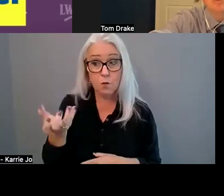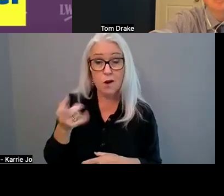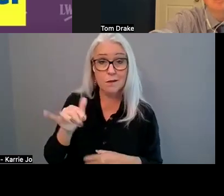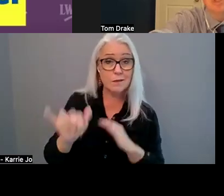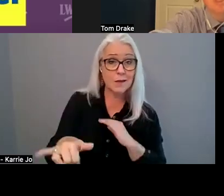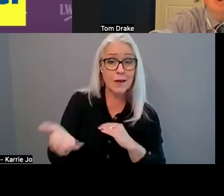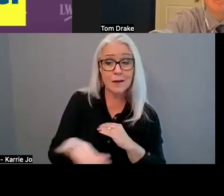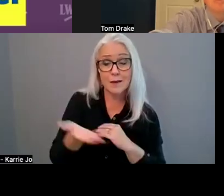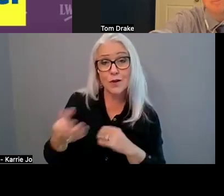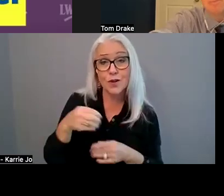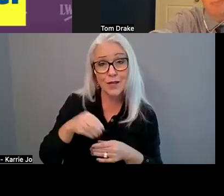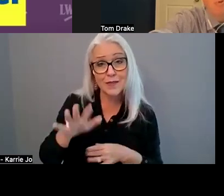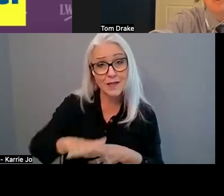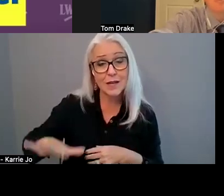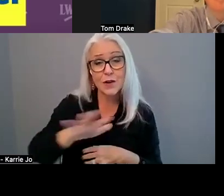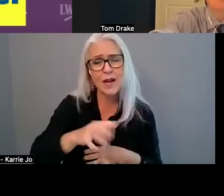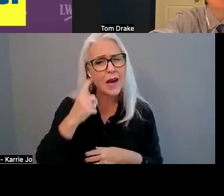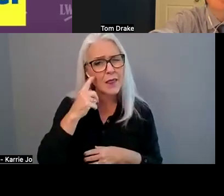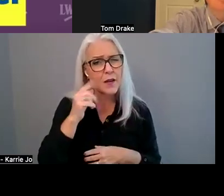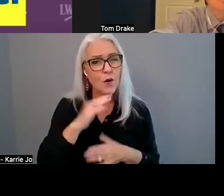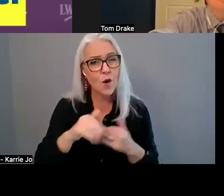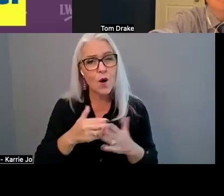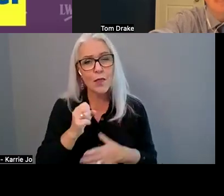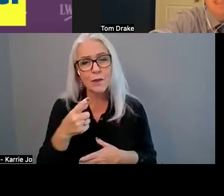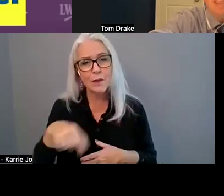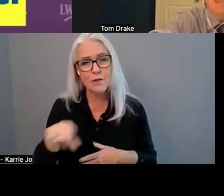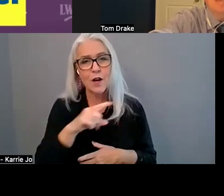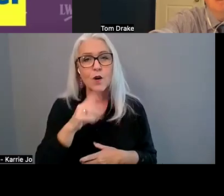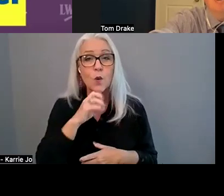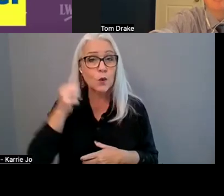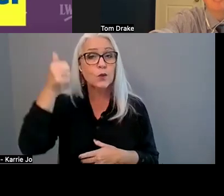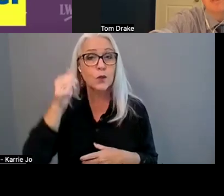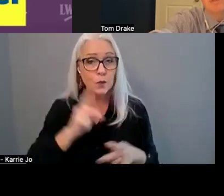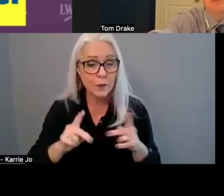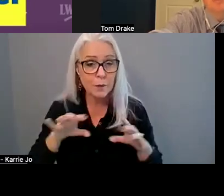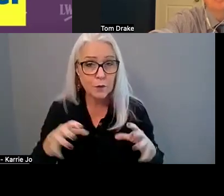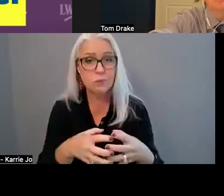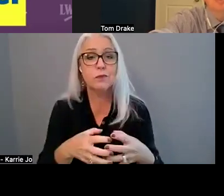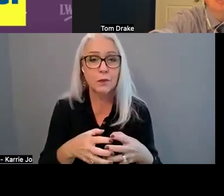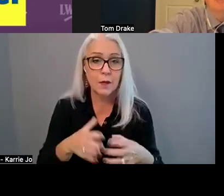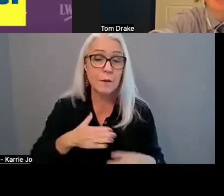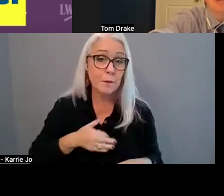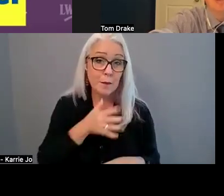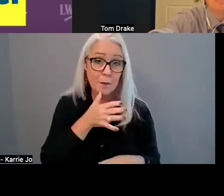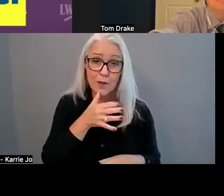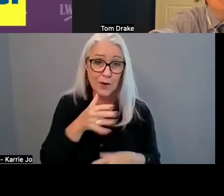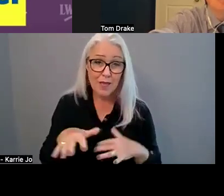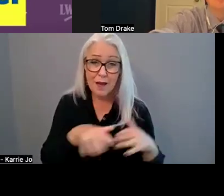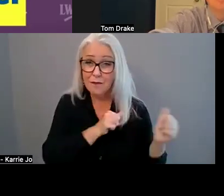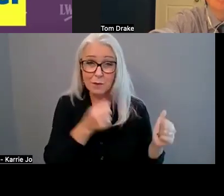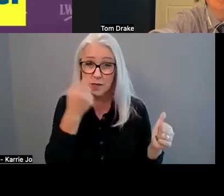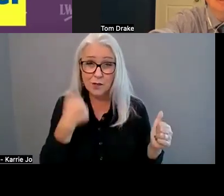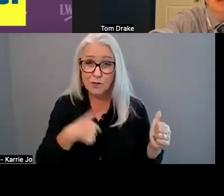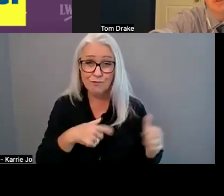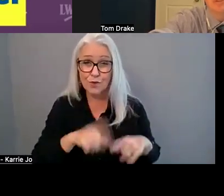in this village, which I think almost all of them do, they can. My mother left this village because she couldn't afford it. And I wished